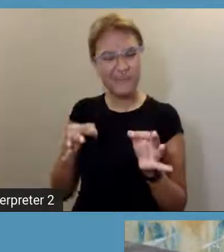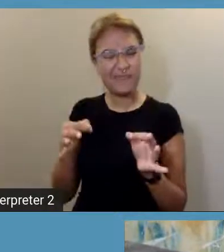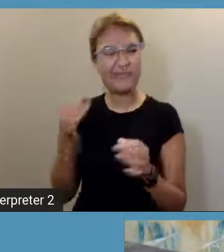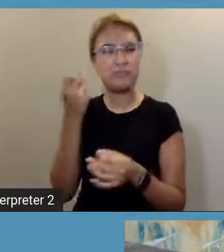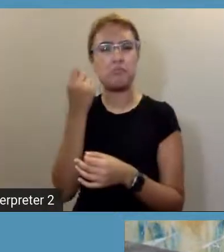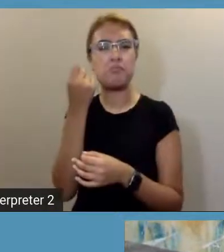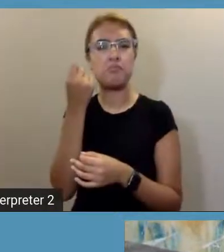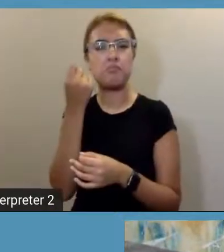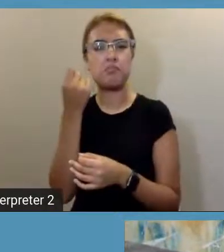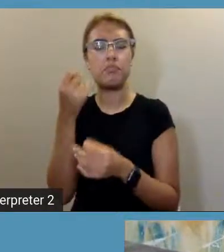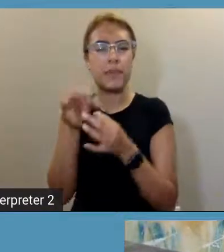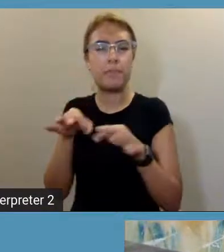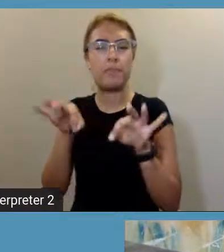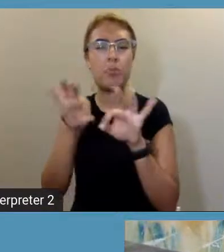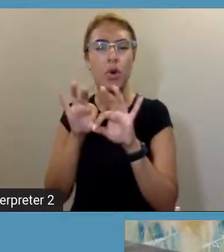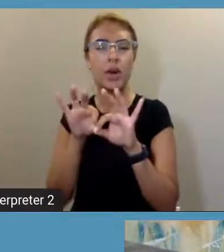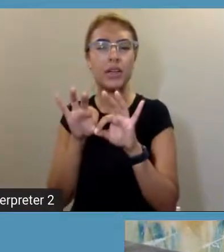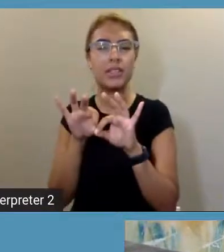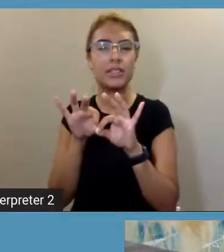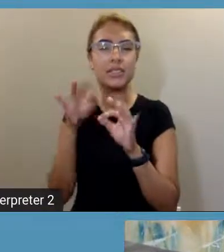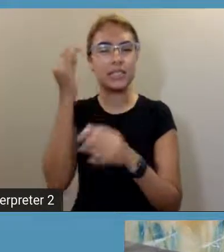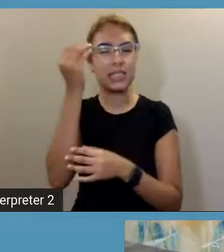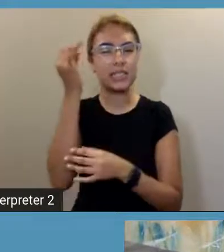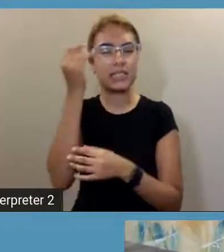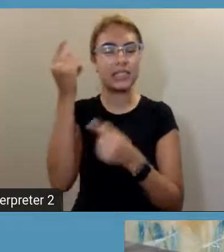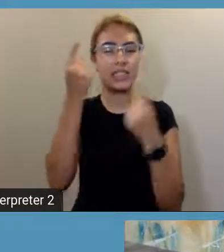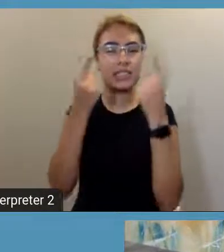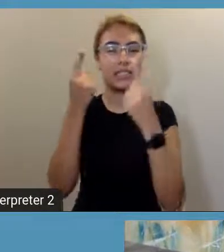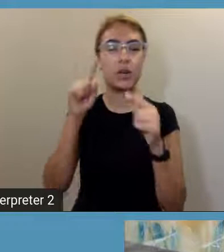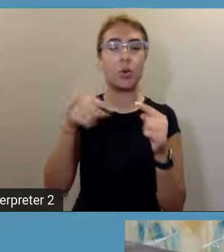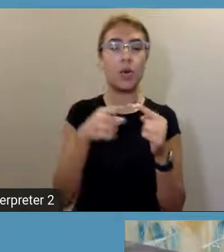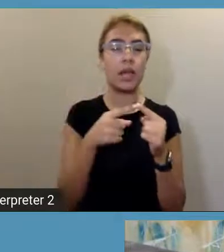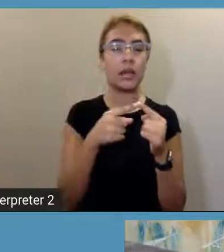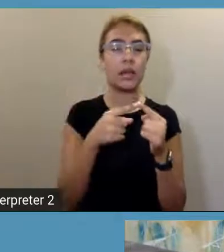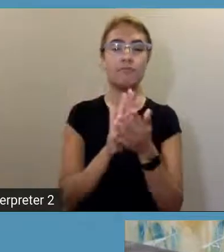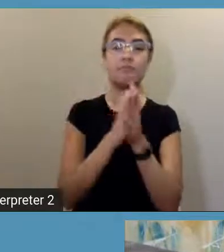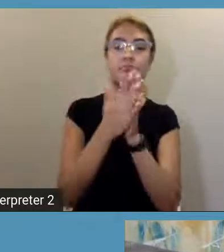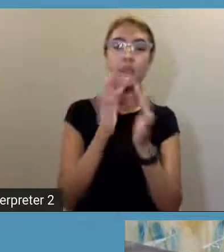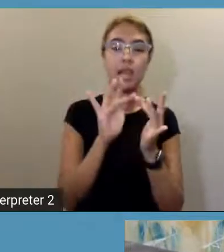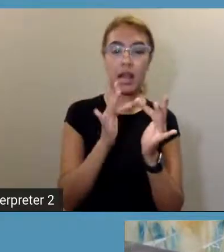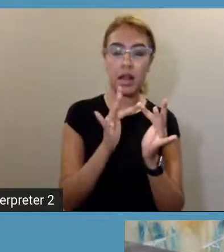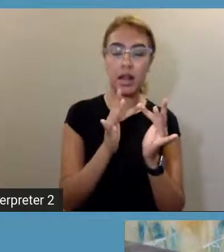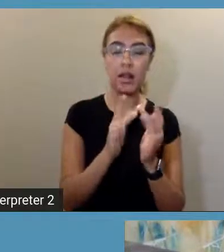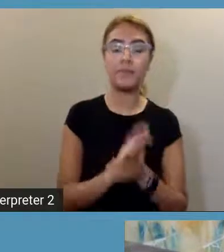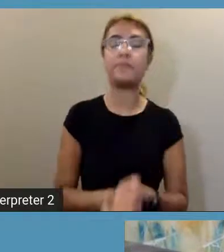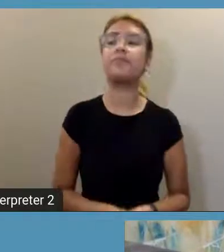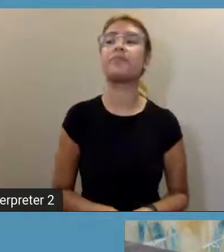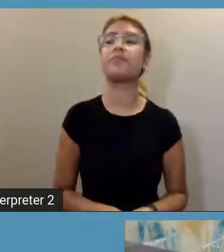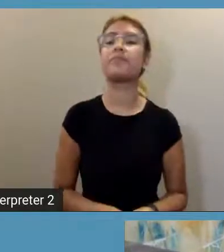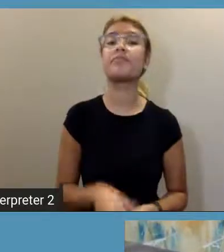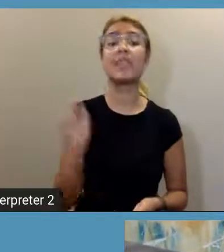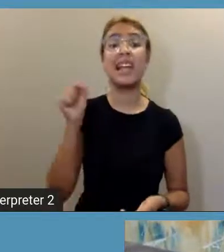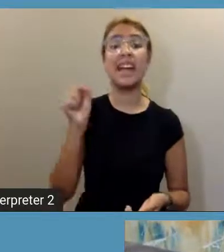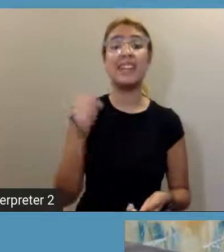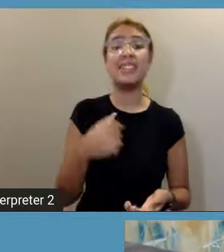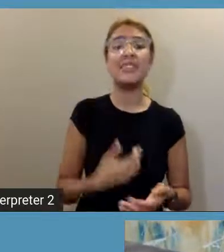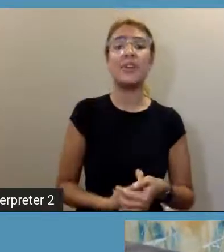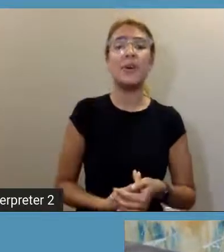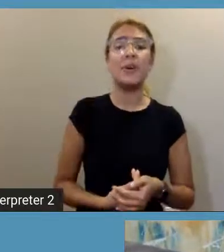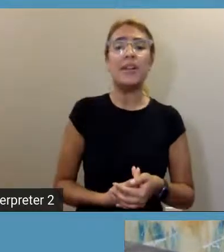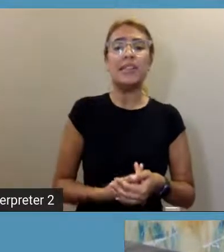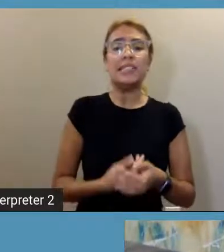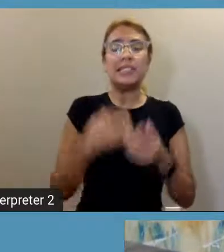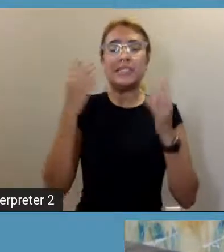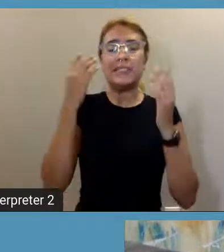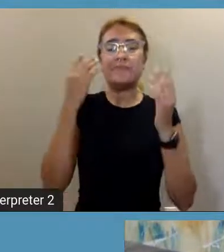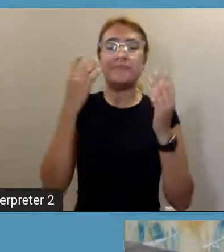Is accessibility? It does. It's just a matter of getting people actually can help you, because as